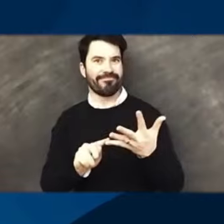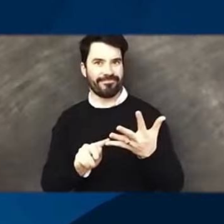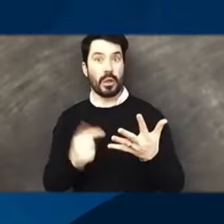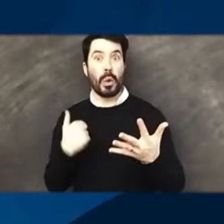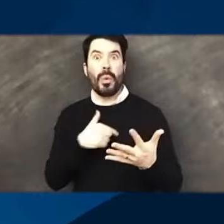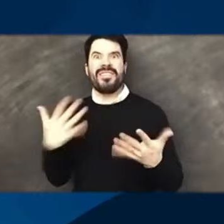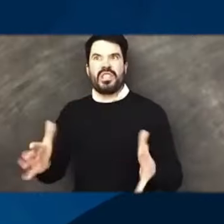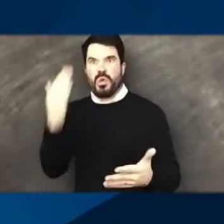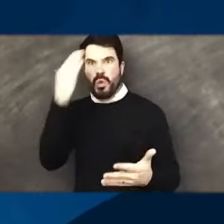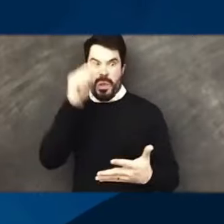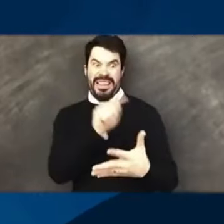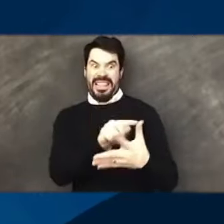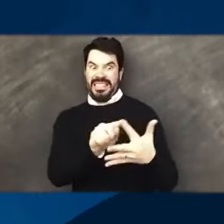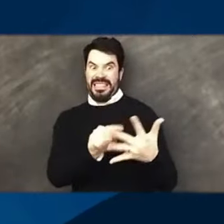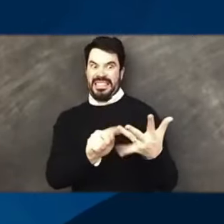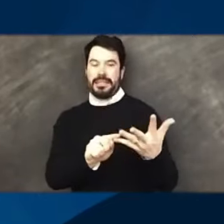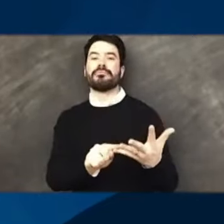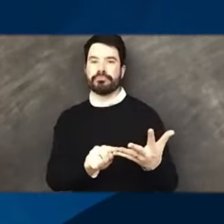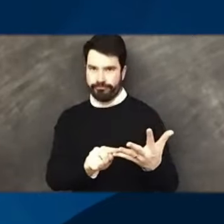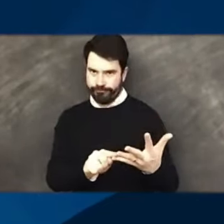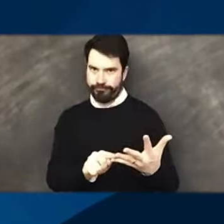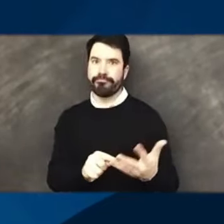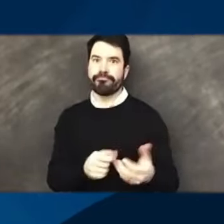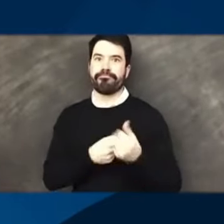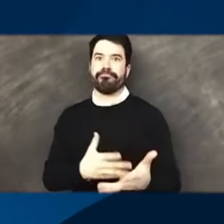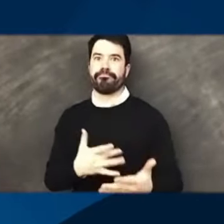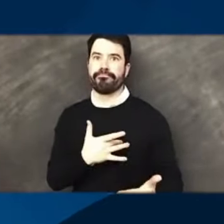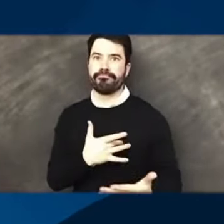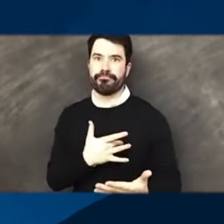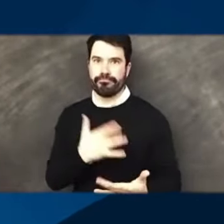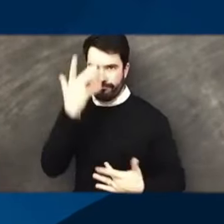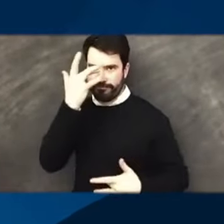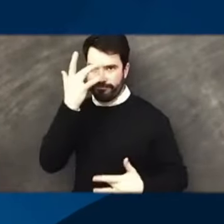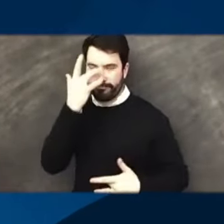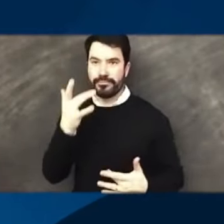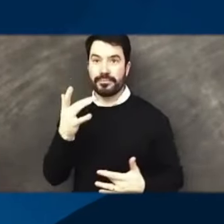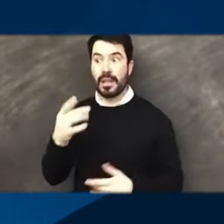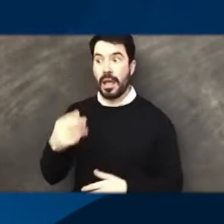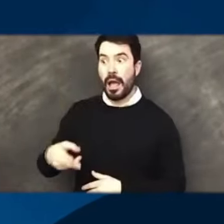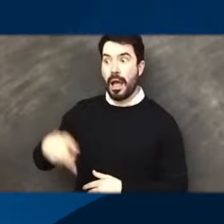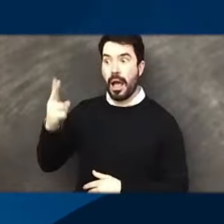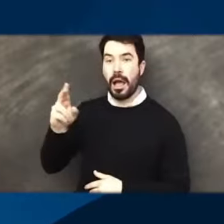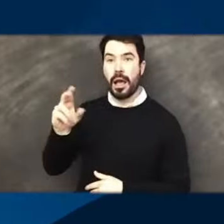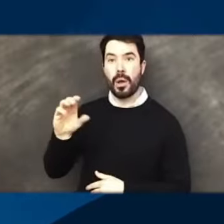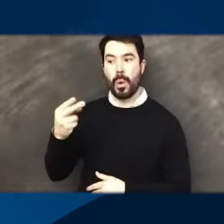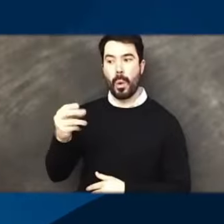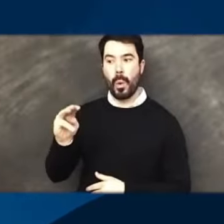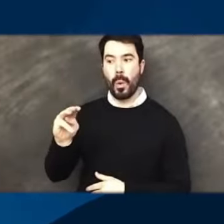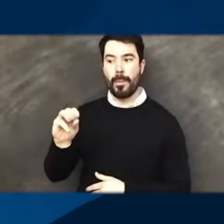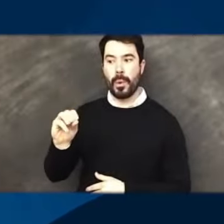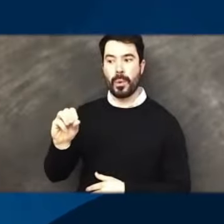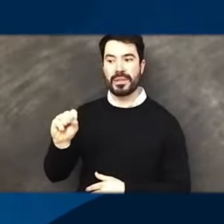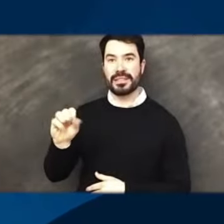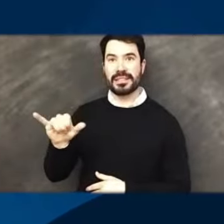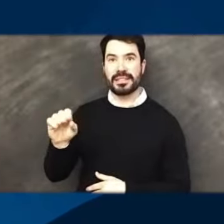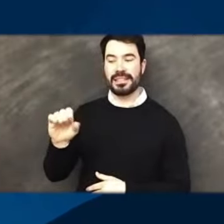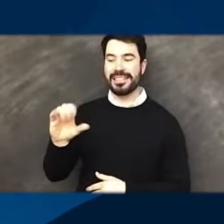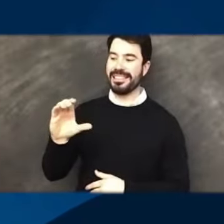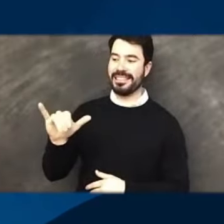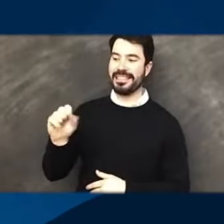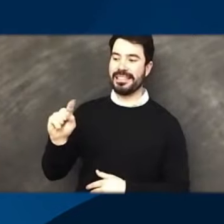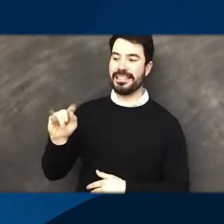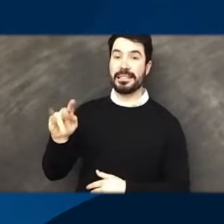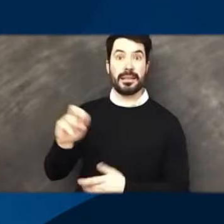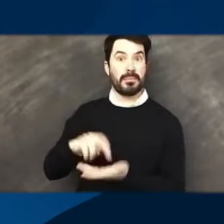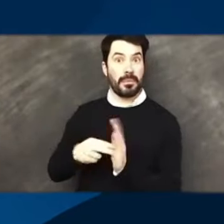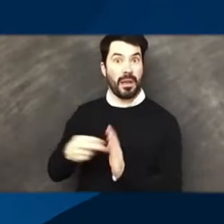evidence. If someone has a high homocysteine level, they may also have a high LDL, bad cholesterol level. And we have